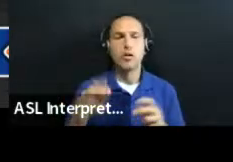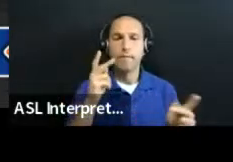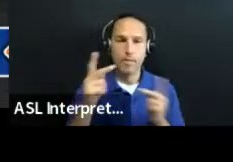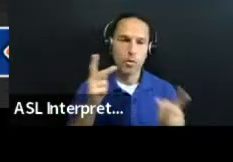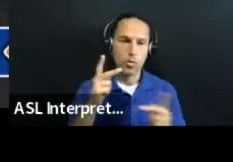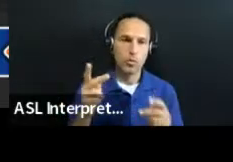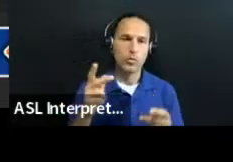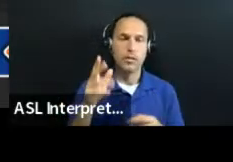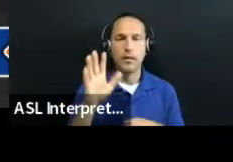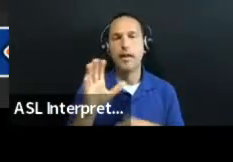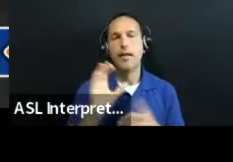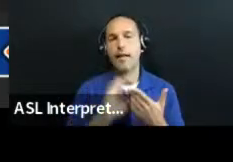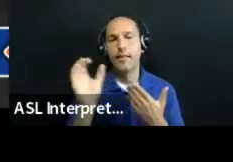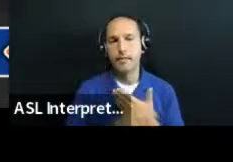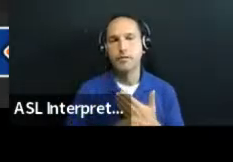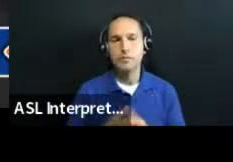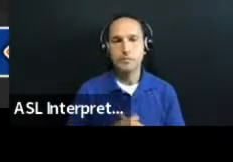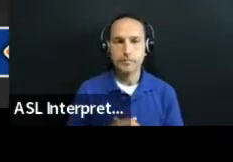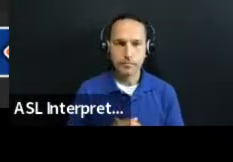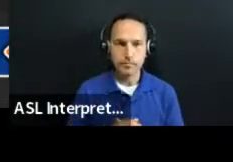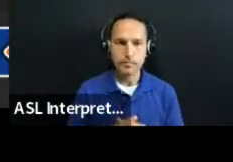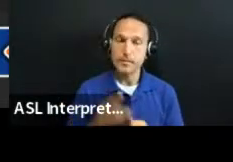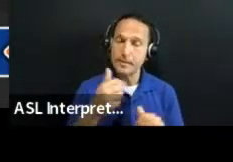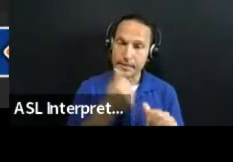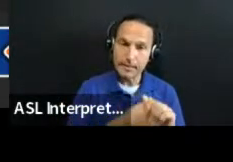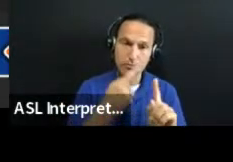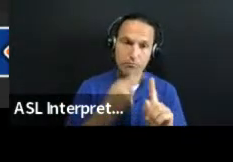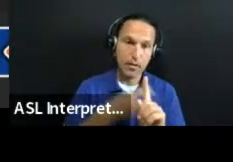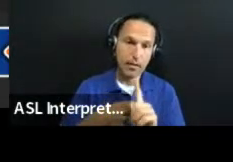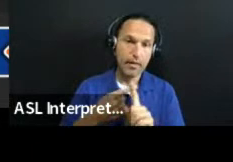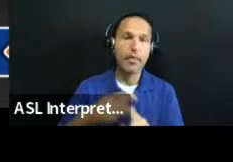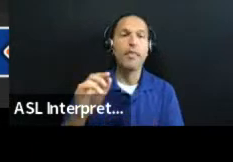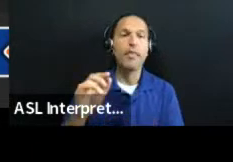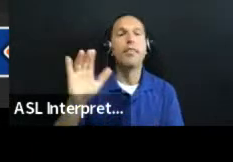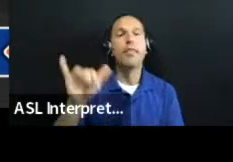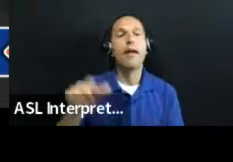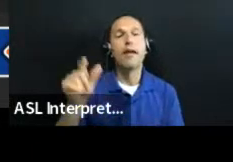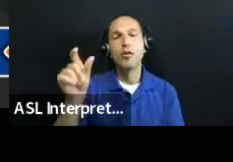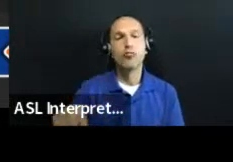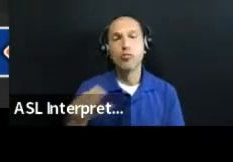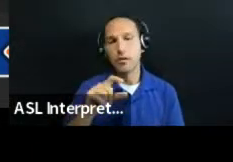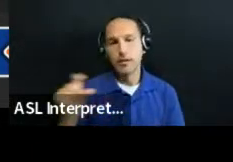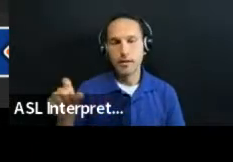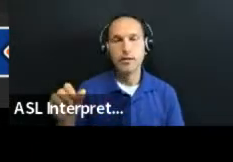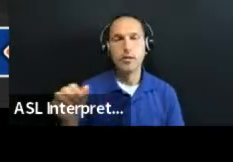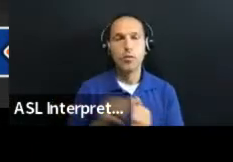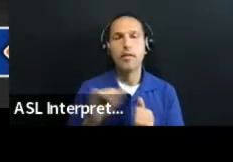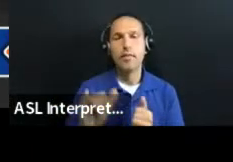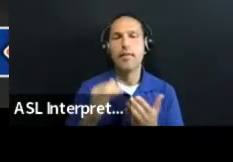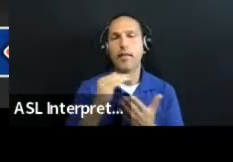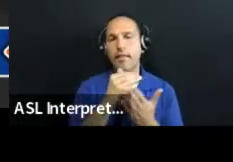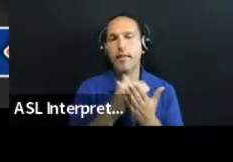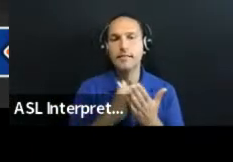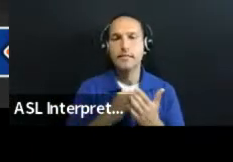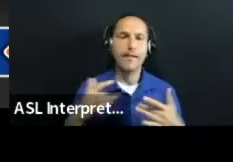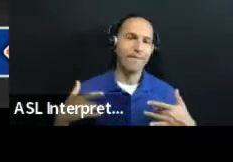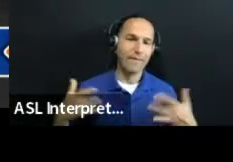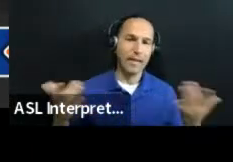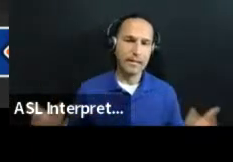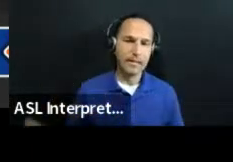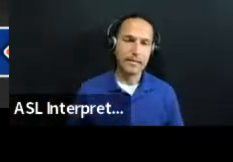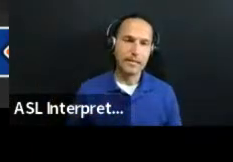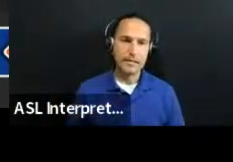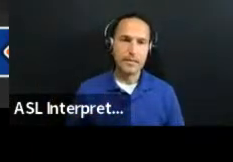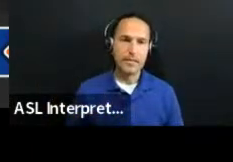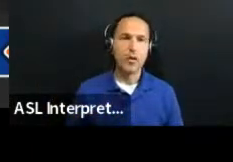calendar, so you could be viewing your calendar by month as a grid with the list of events,